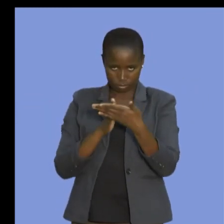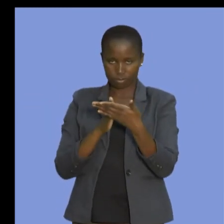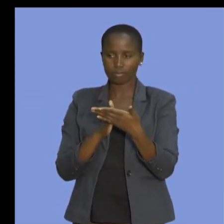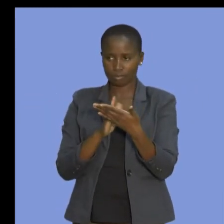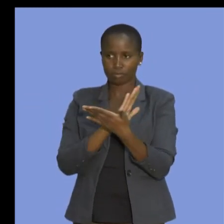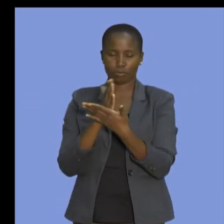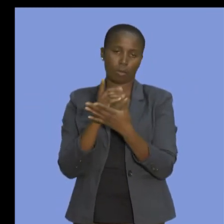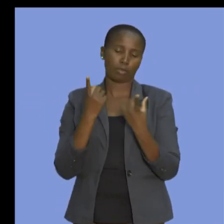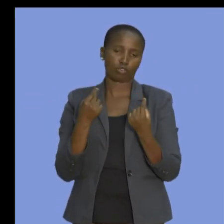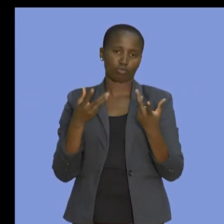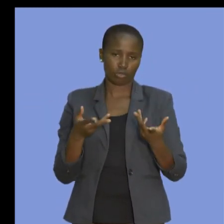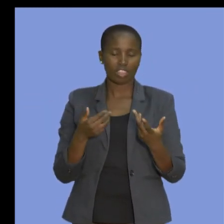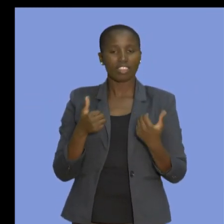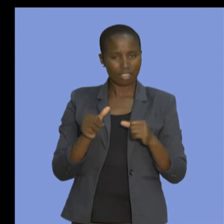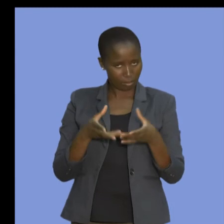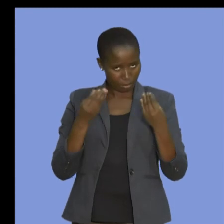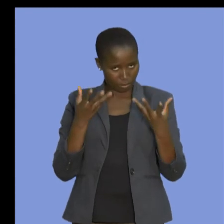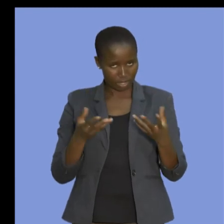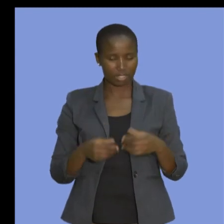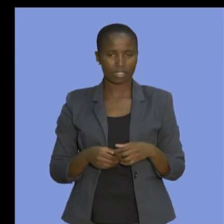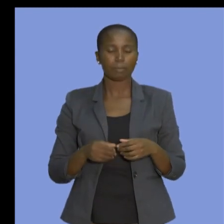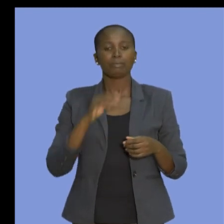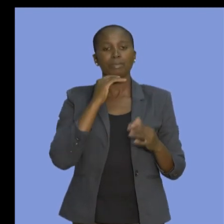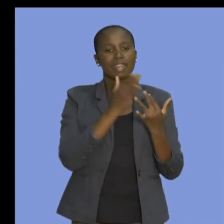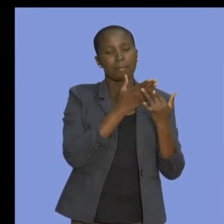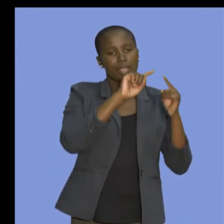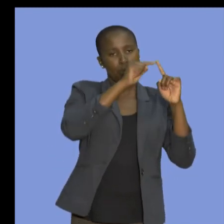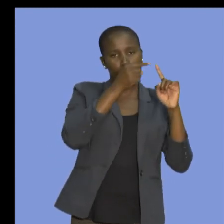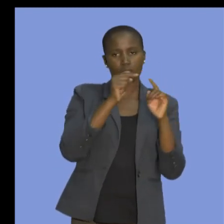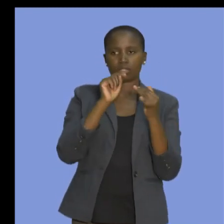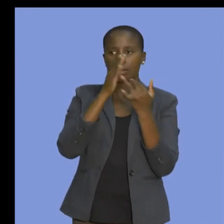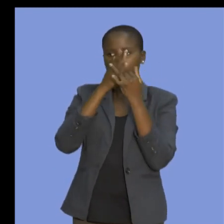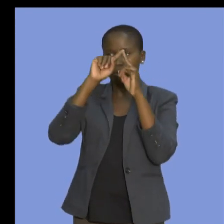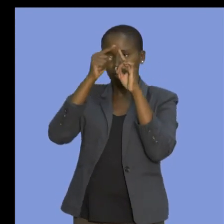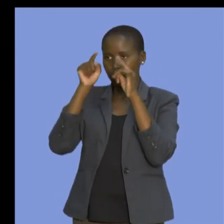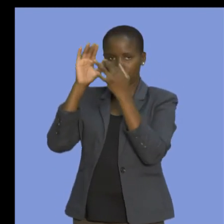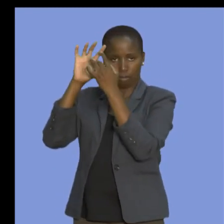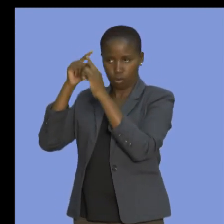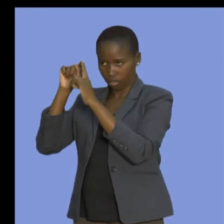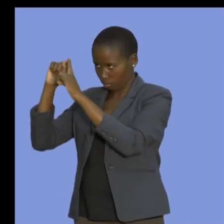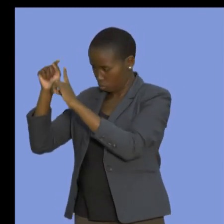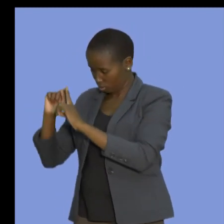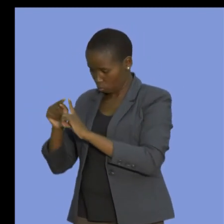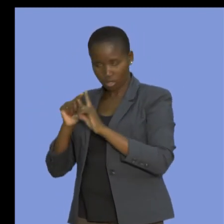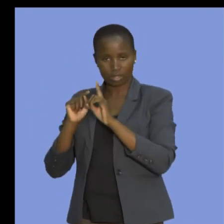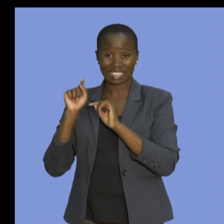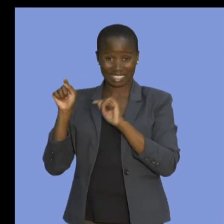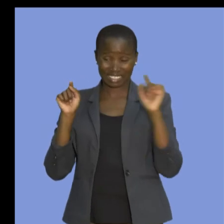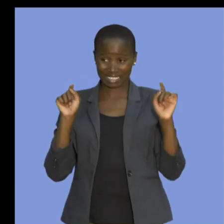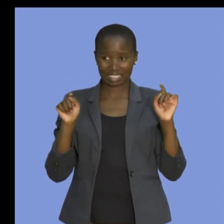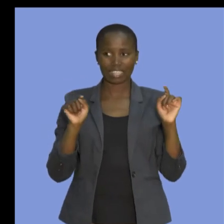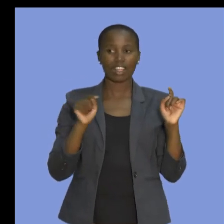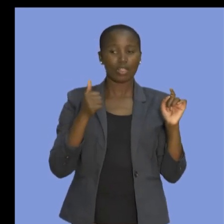those bar, midpoint, midpoint, which are there, midpoint, midpoint, midpoint, midpoint,